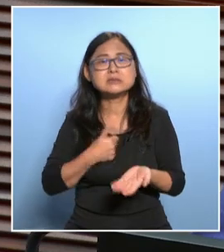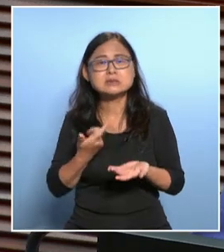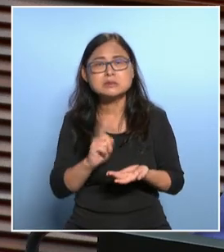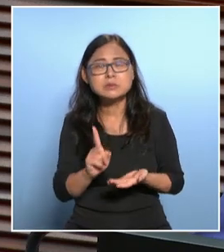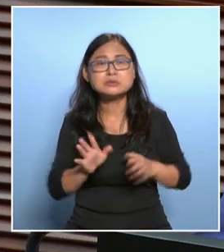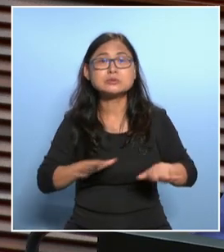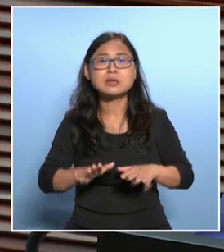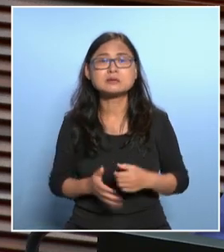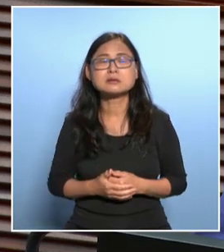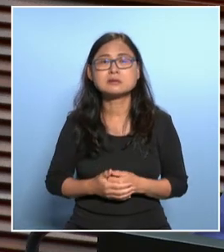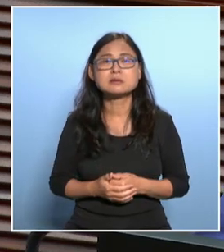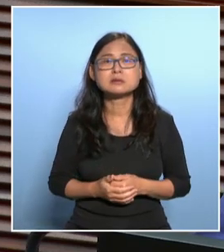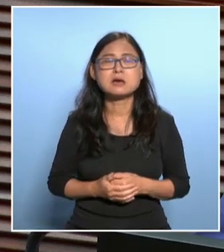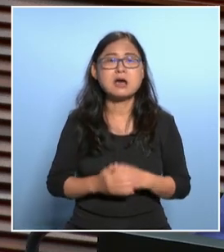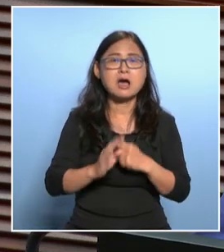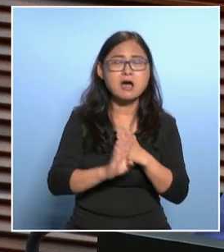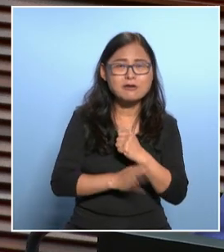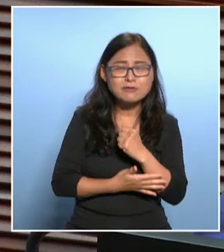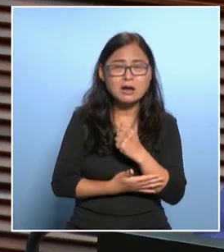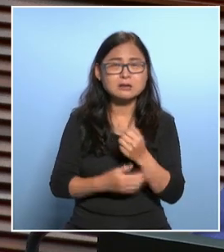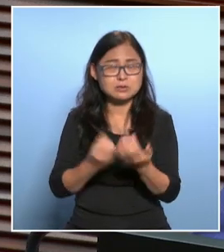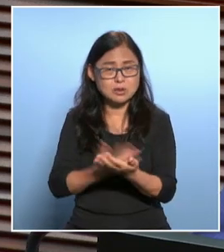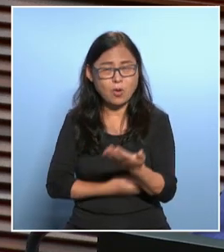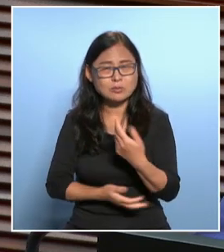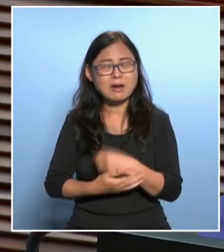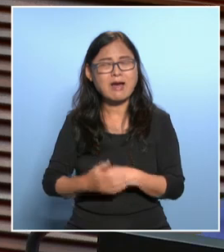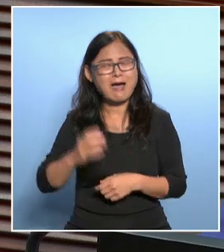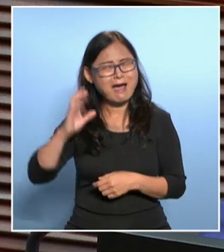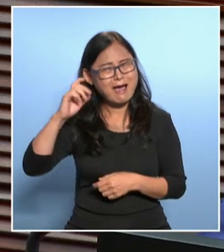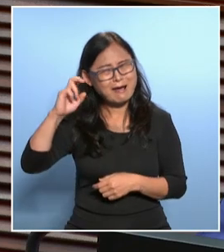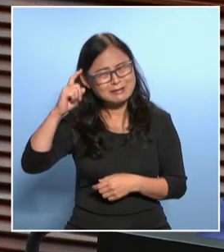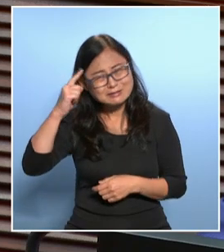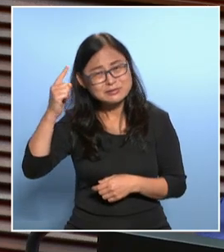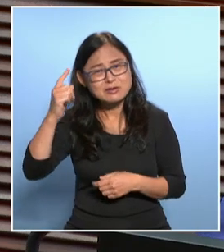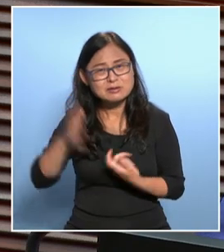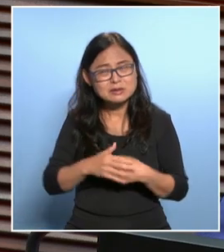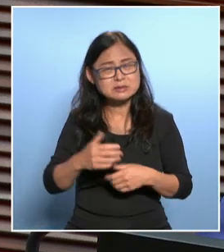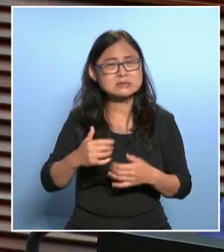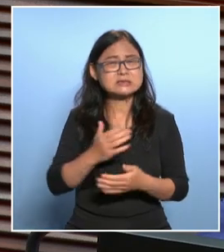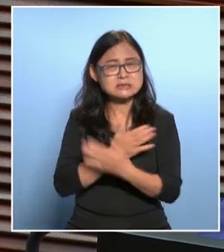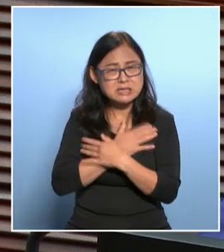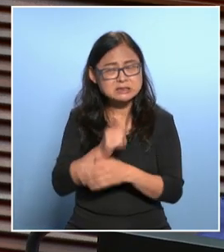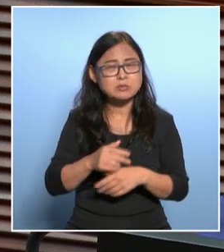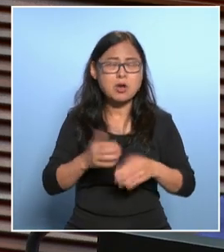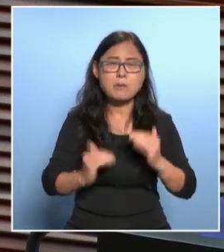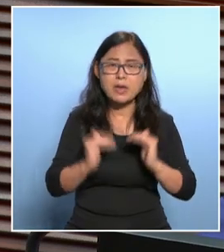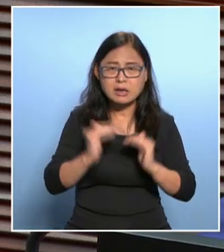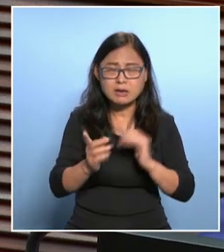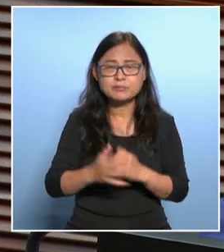refuse treatment, but if family members refuse to follow these instructions, how can doctors strike a balance